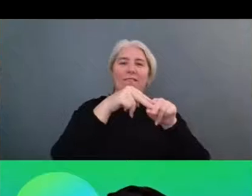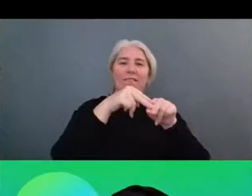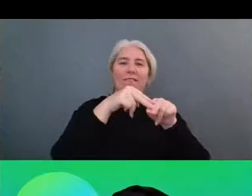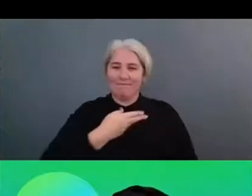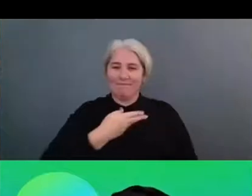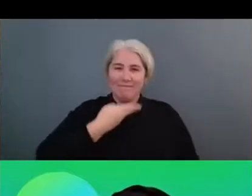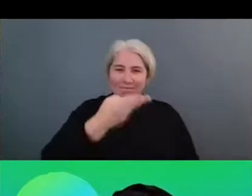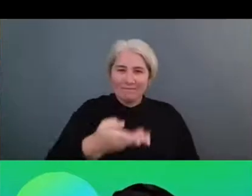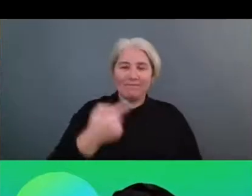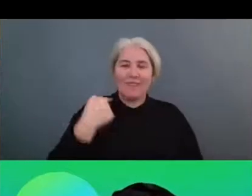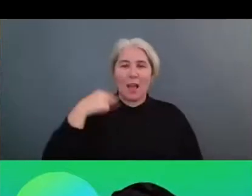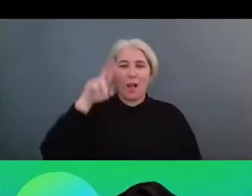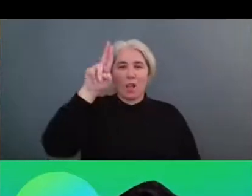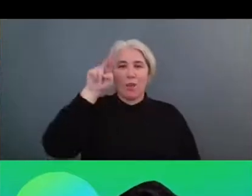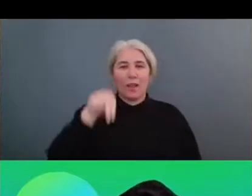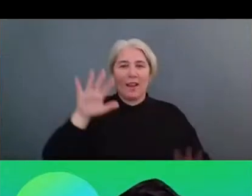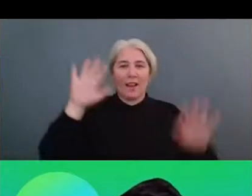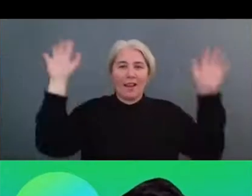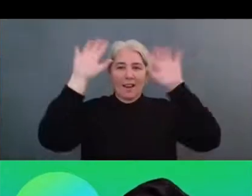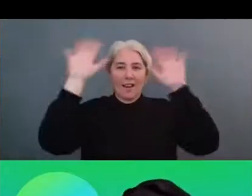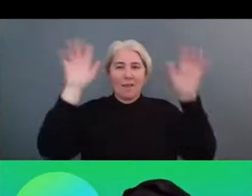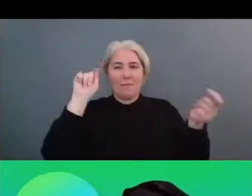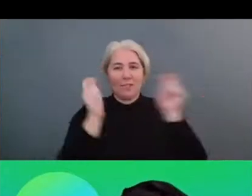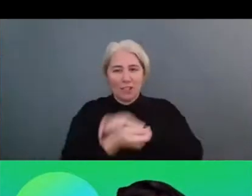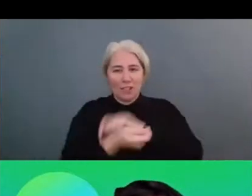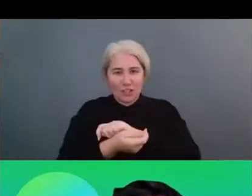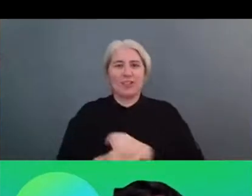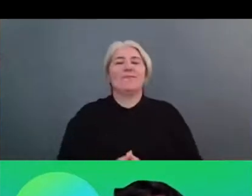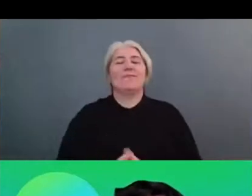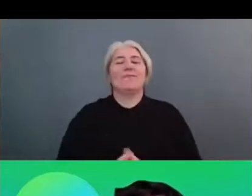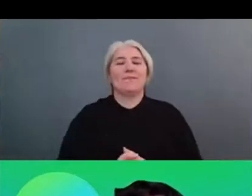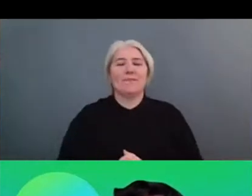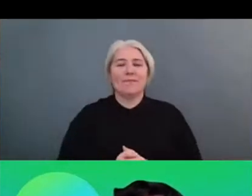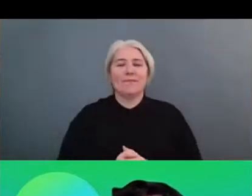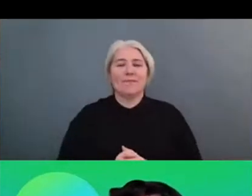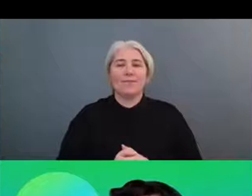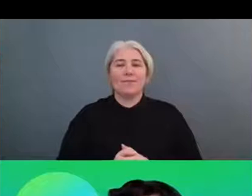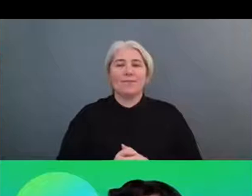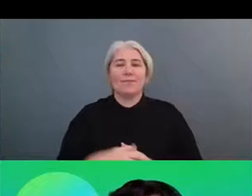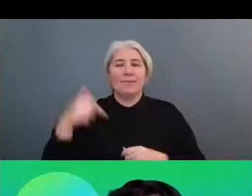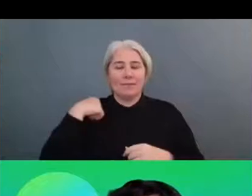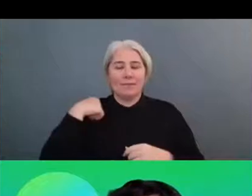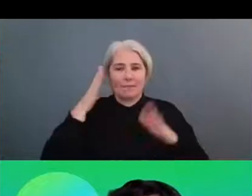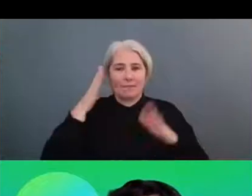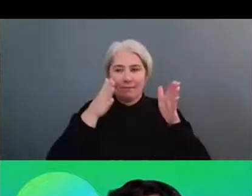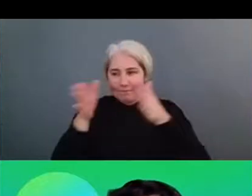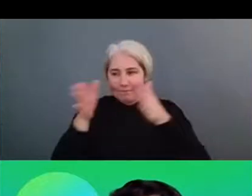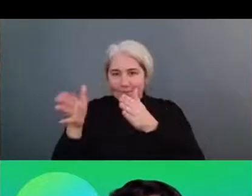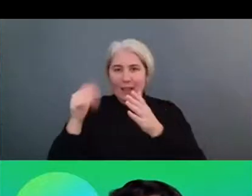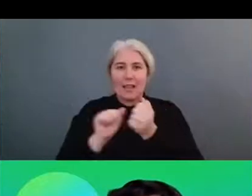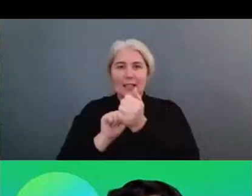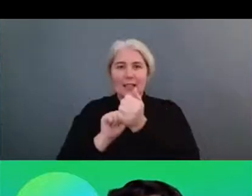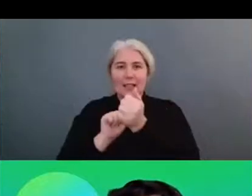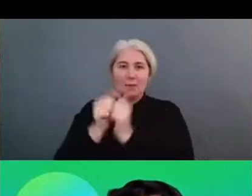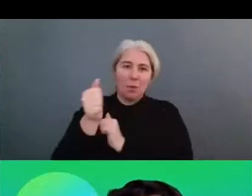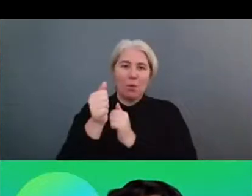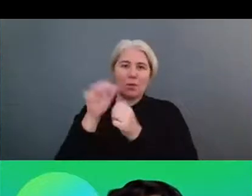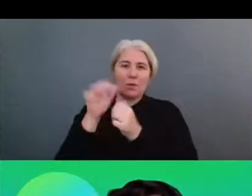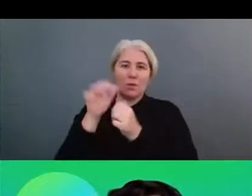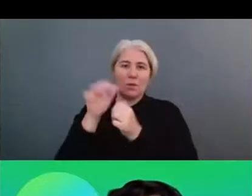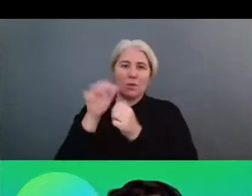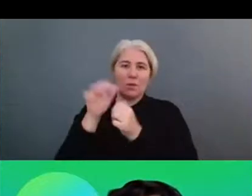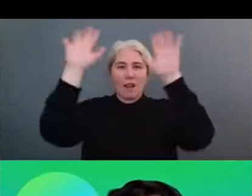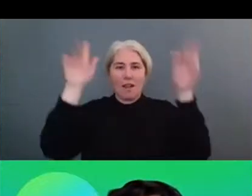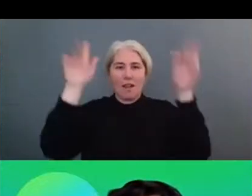Climate Change on our sectoral engagement team. So that includes our Sports for Climate Action framework, which is an industry-wide